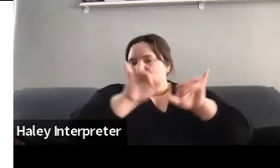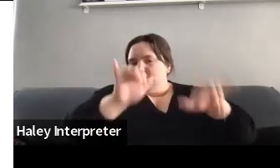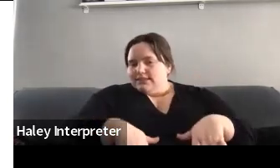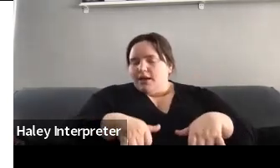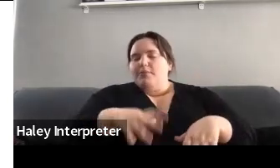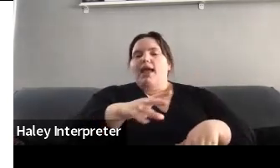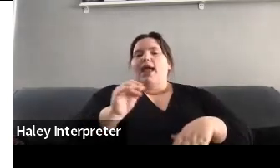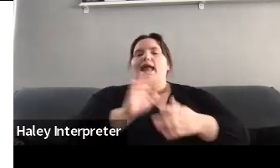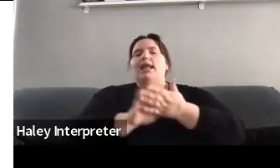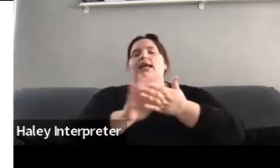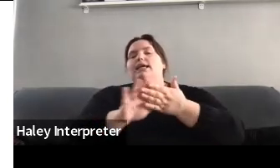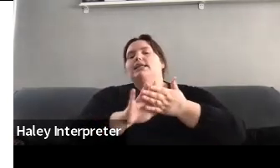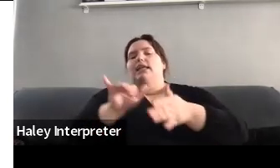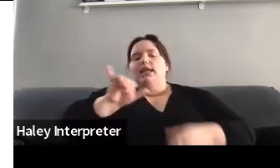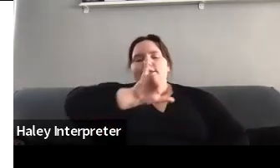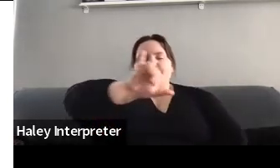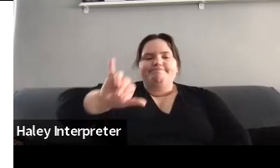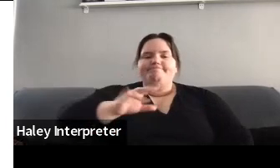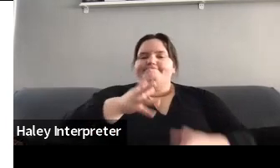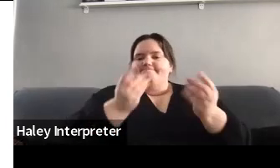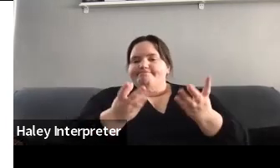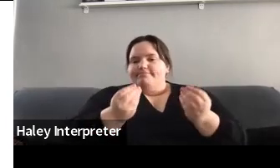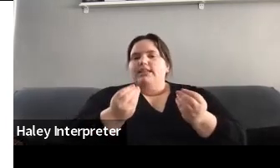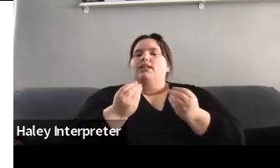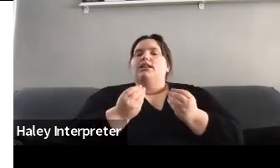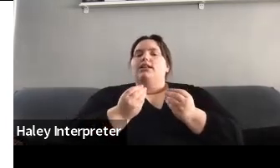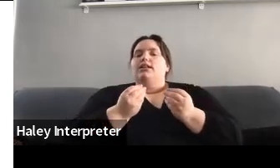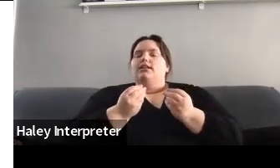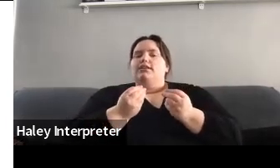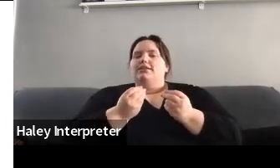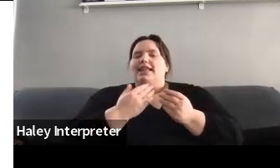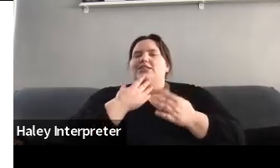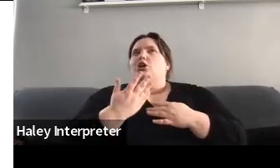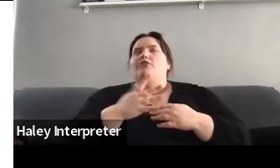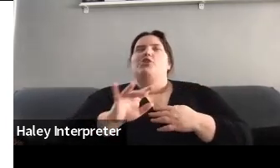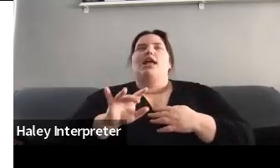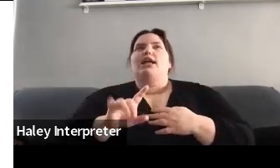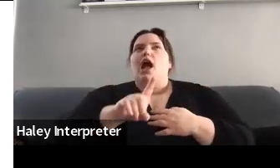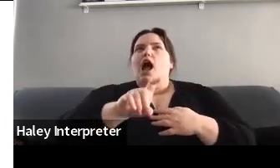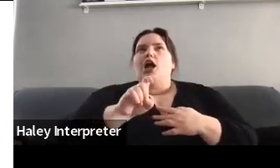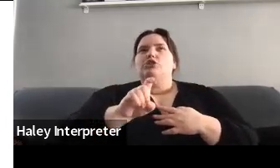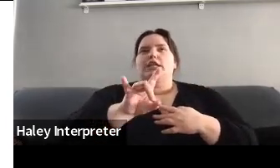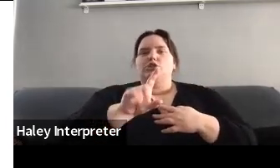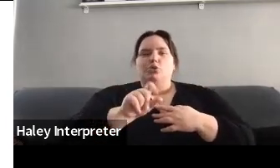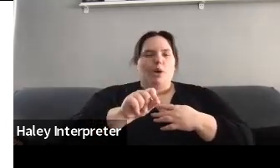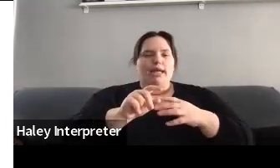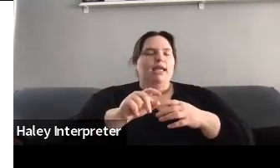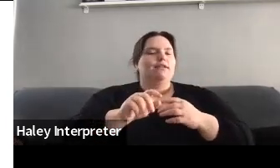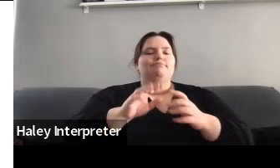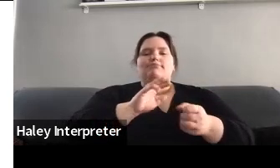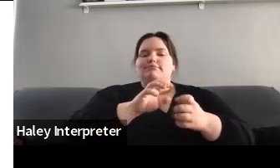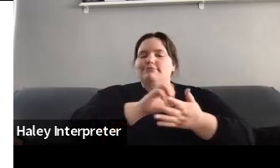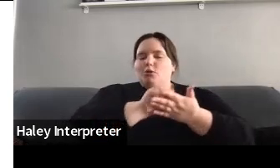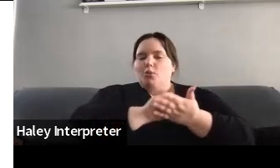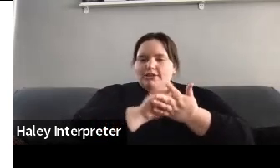solution that's good for up to I think 120 washes. So again, thinking about